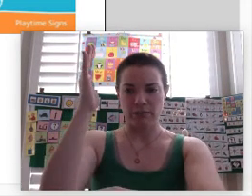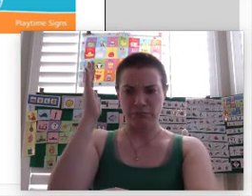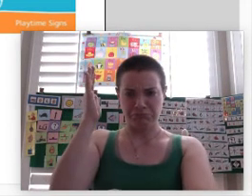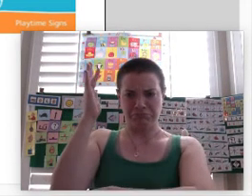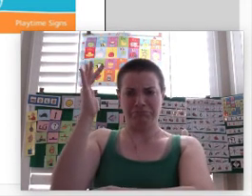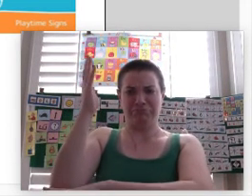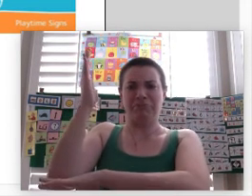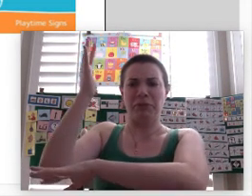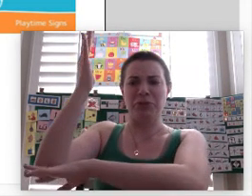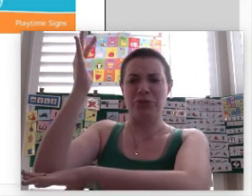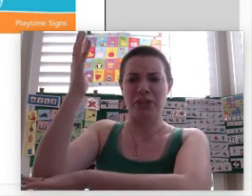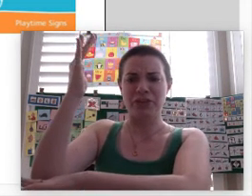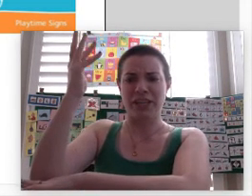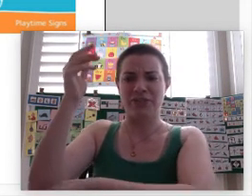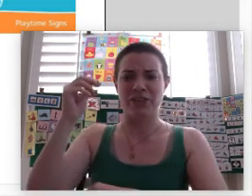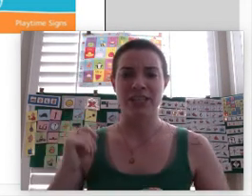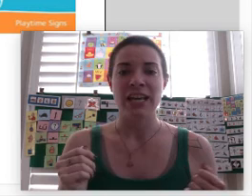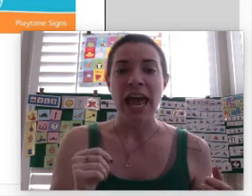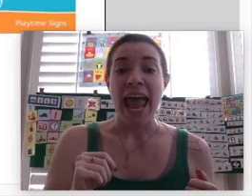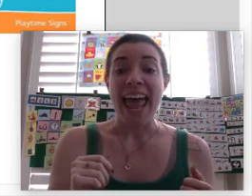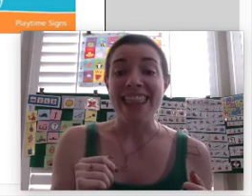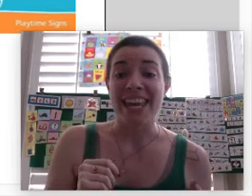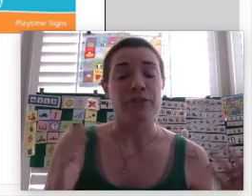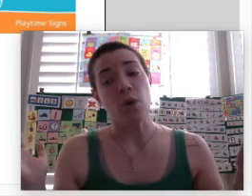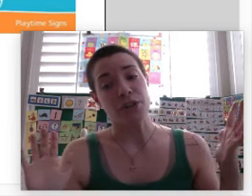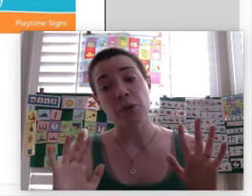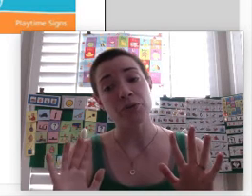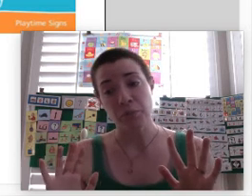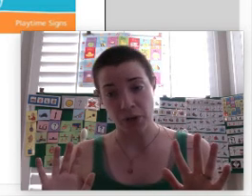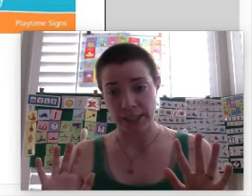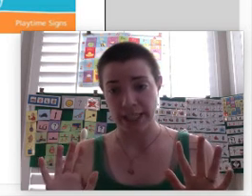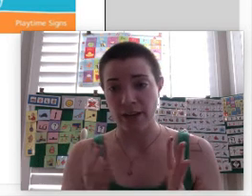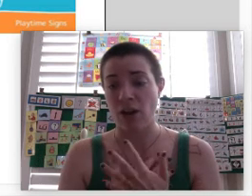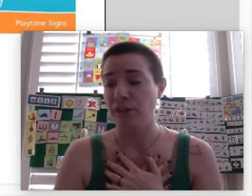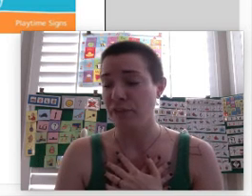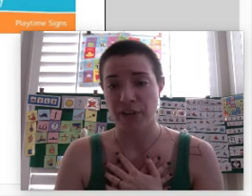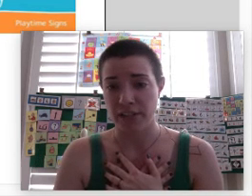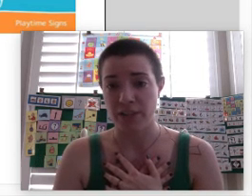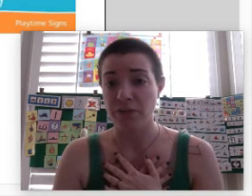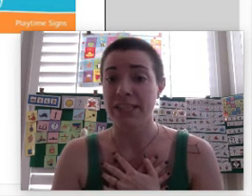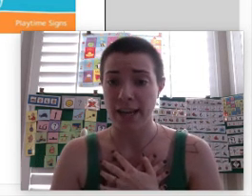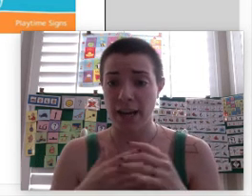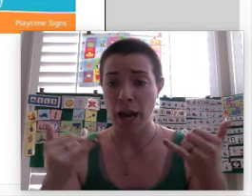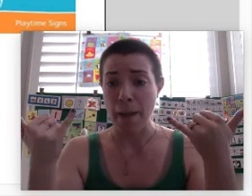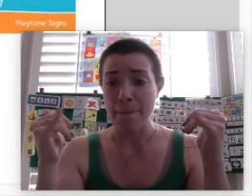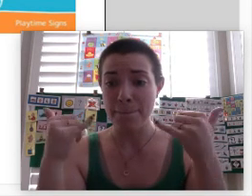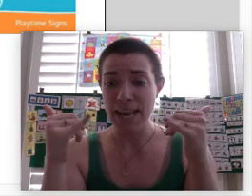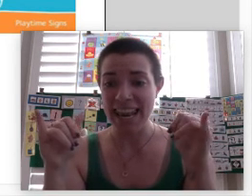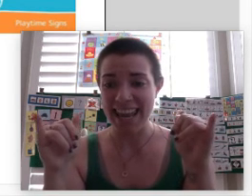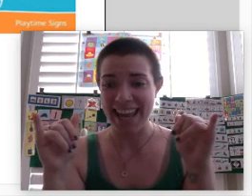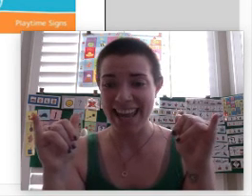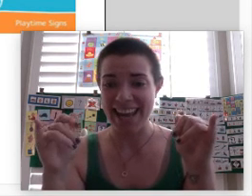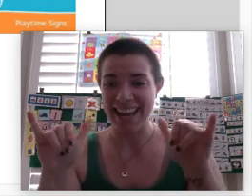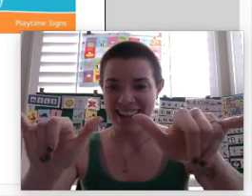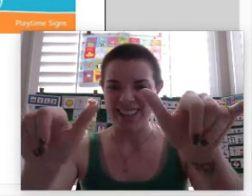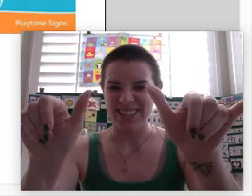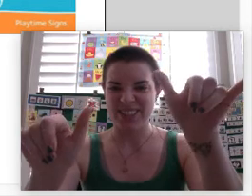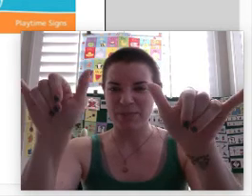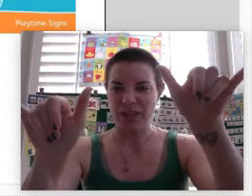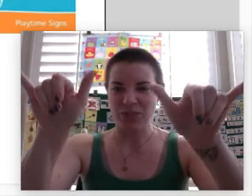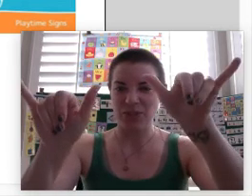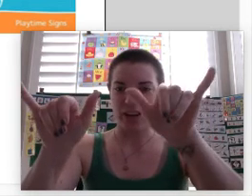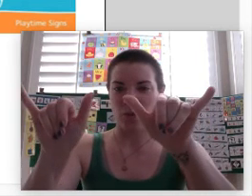tree. I'm a little too close, I guess, for this. And then, of course, most importantly, and all of our friends know the sign, play. So